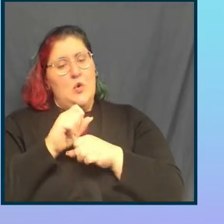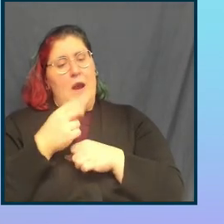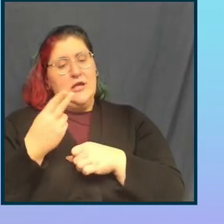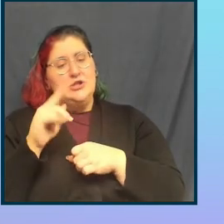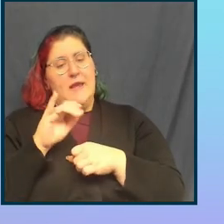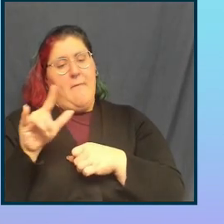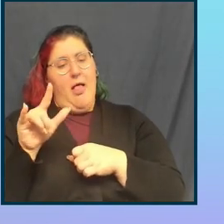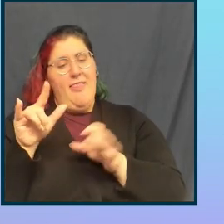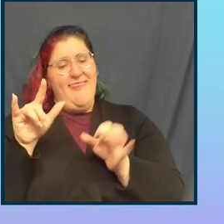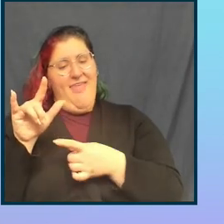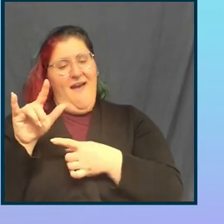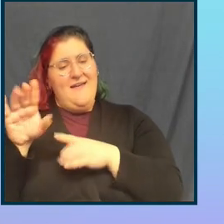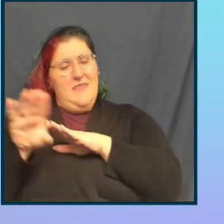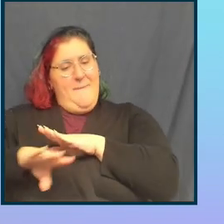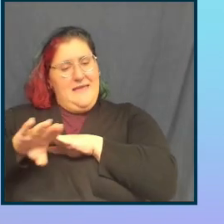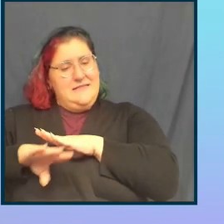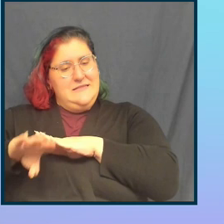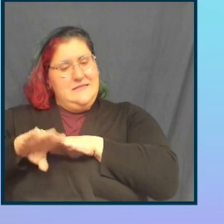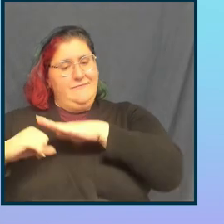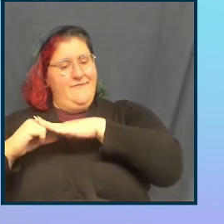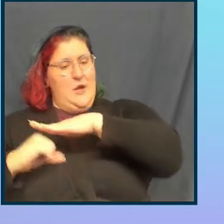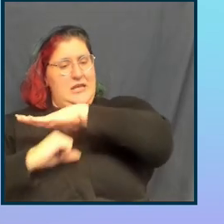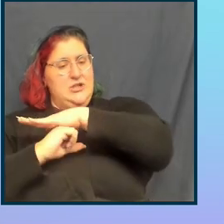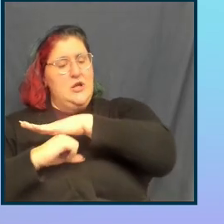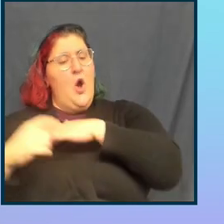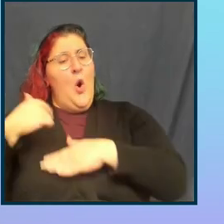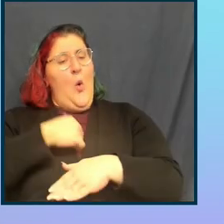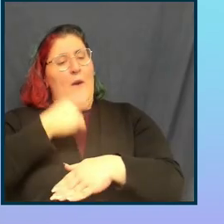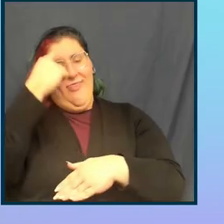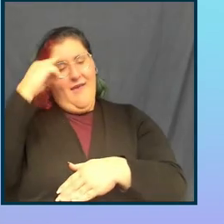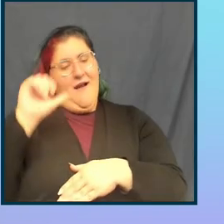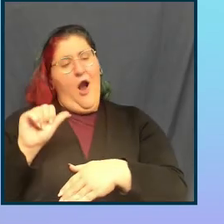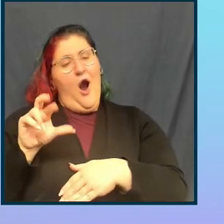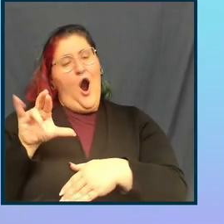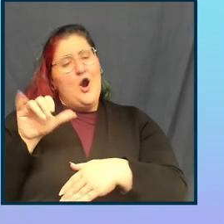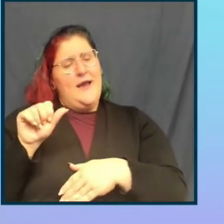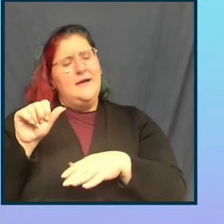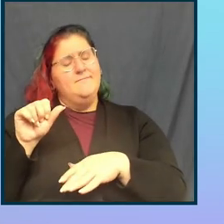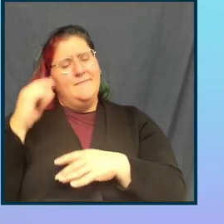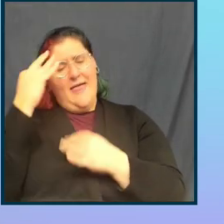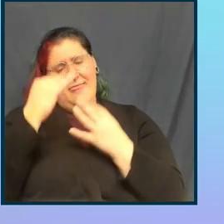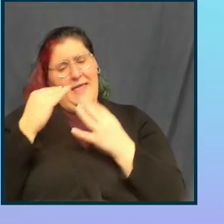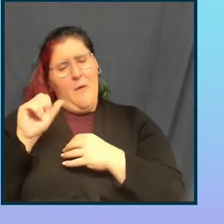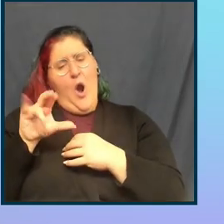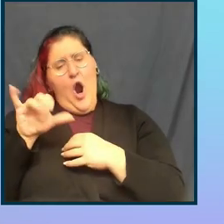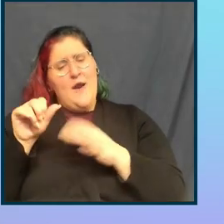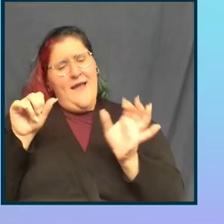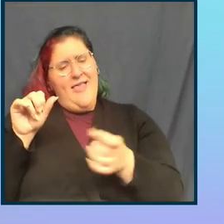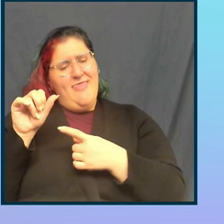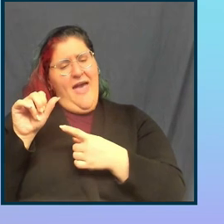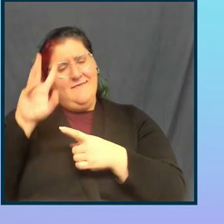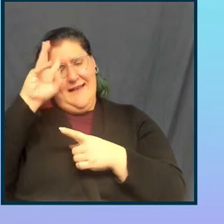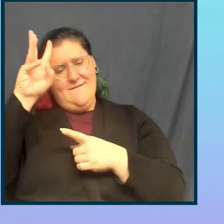HTML is the base. And so if we think about ARIA was invented mostly for screen readers, if